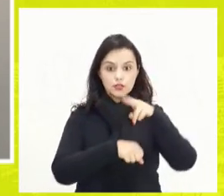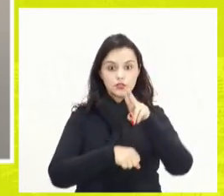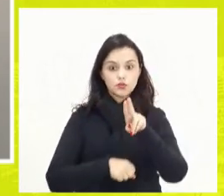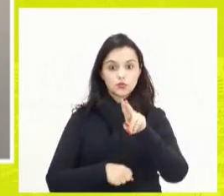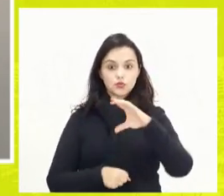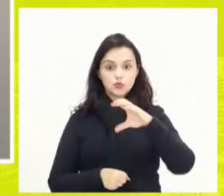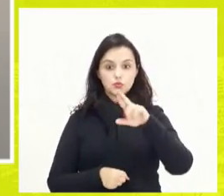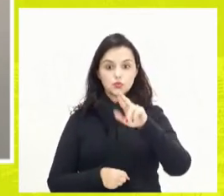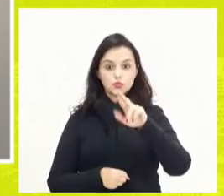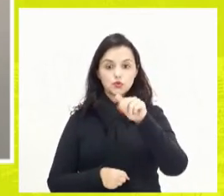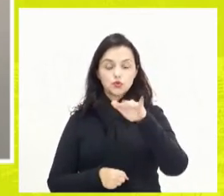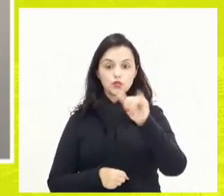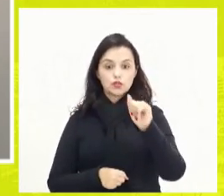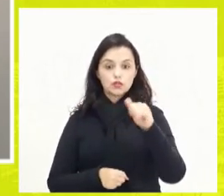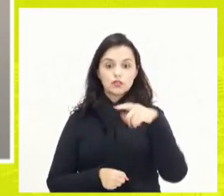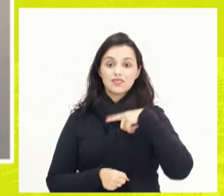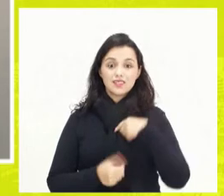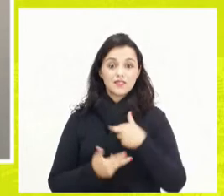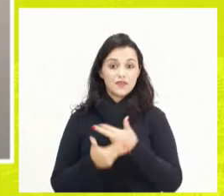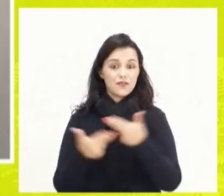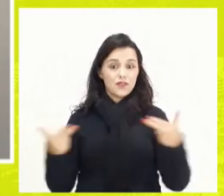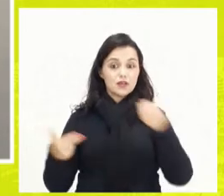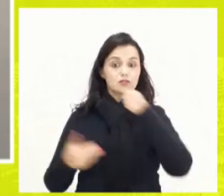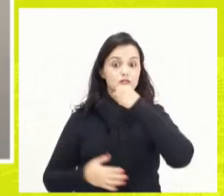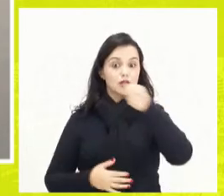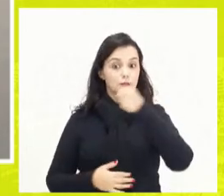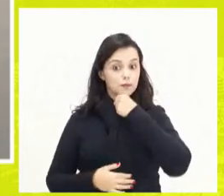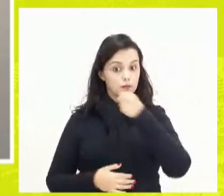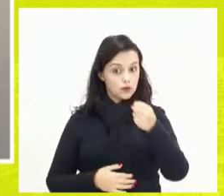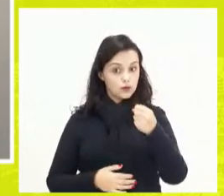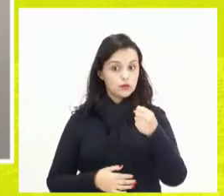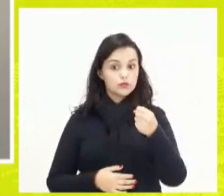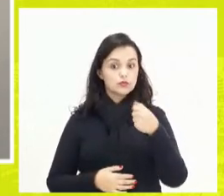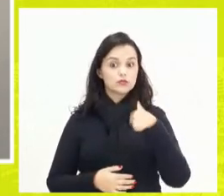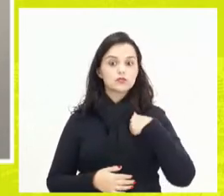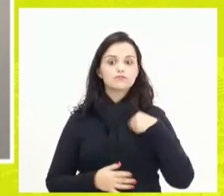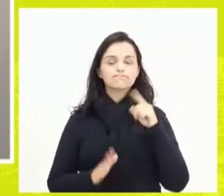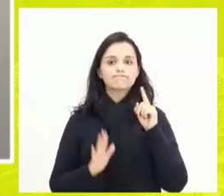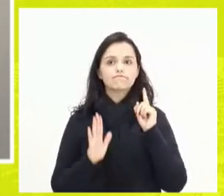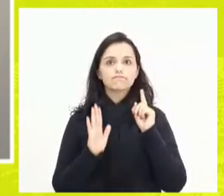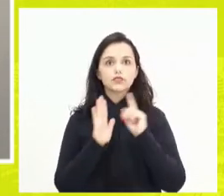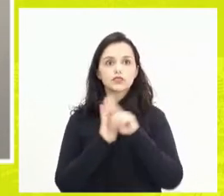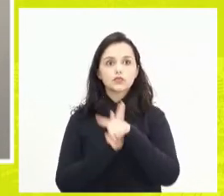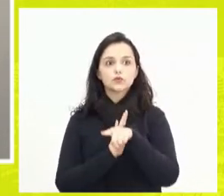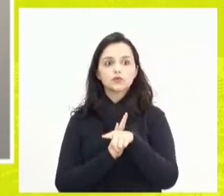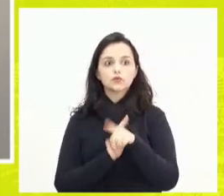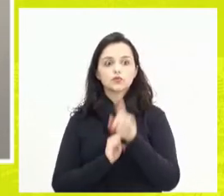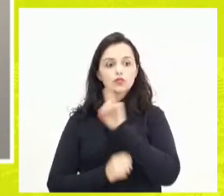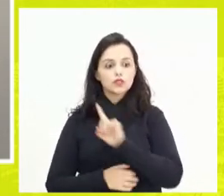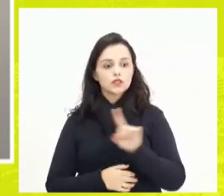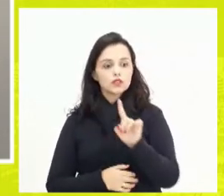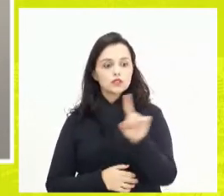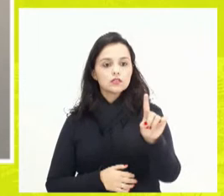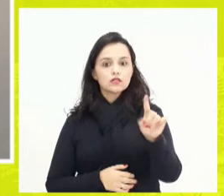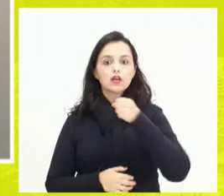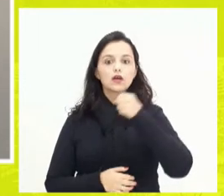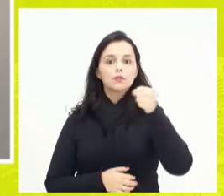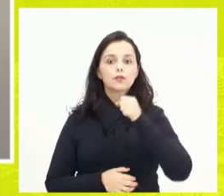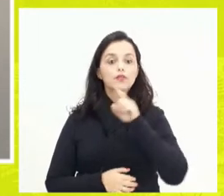conflict in ukraine what happened to so many reporters see what's happening every day